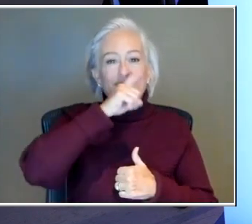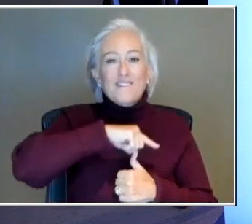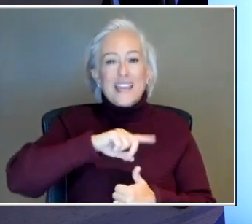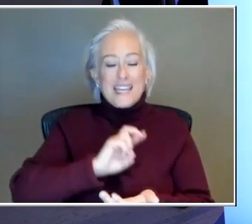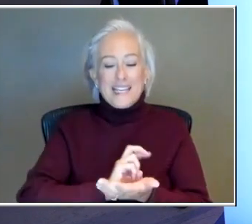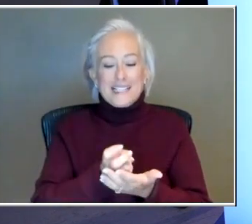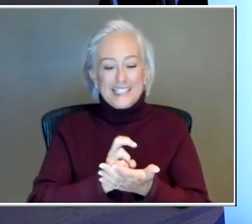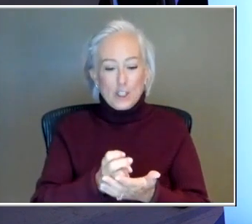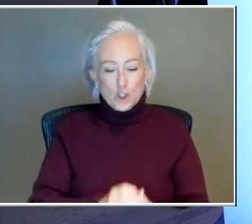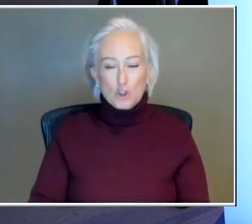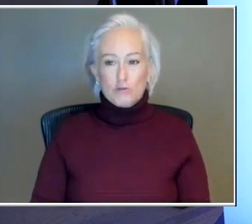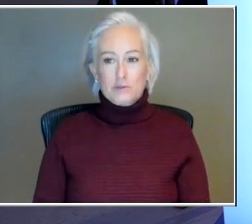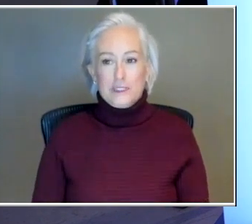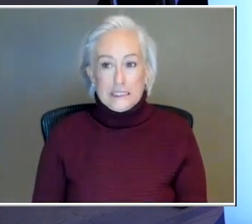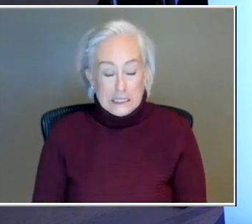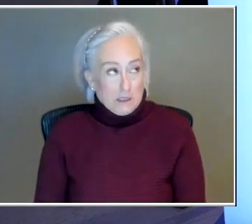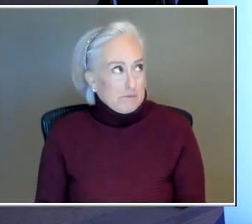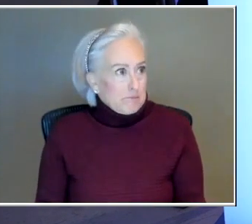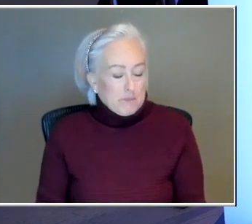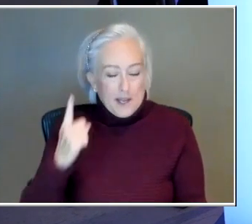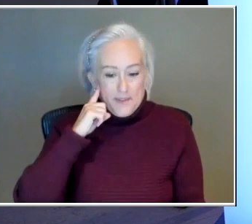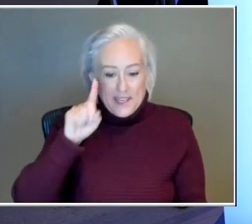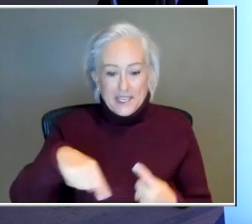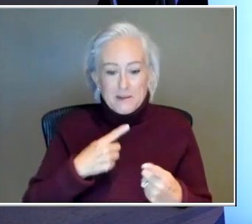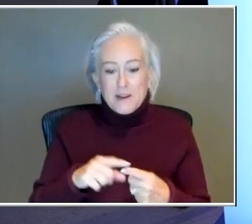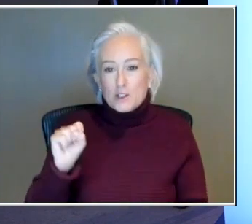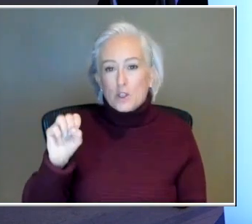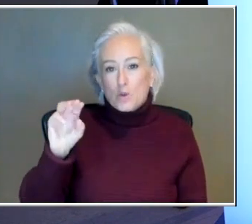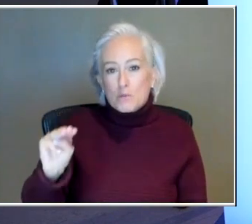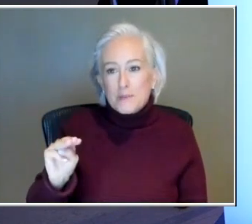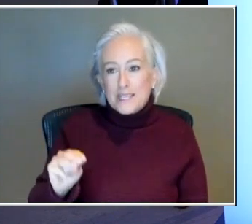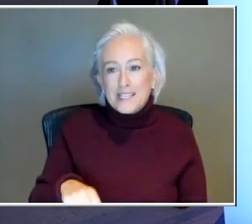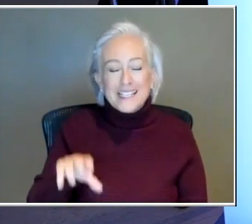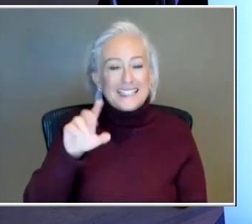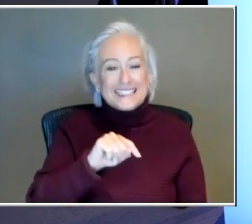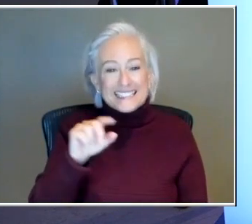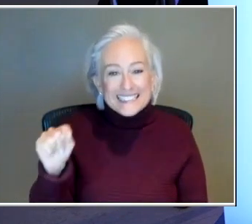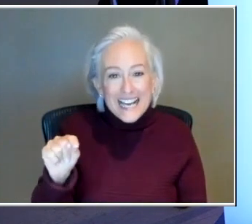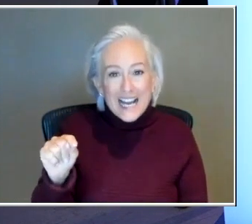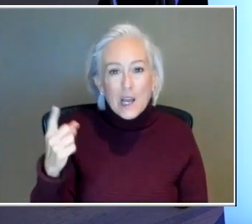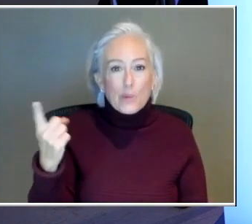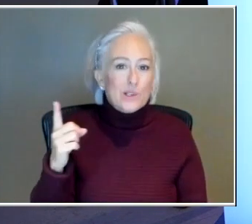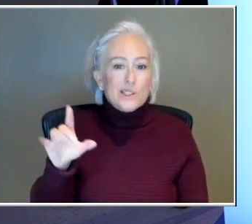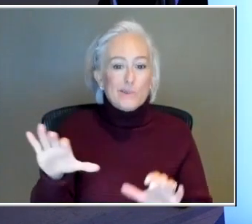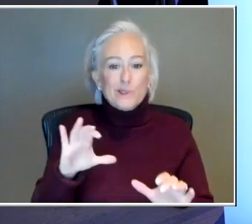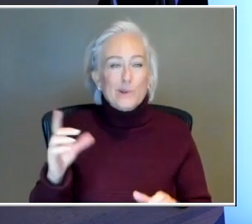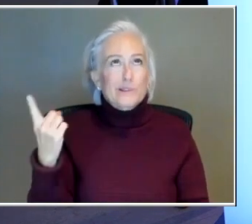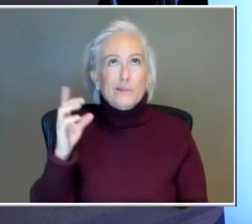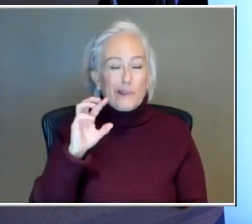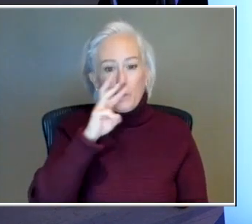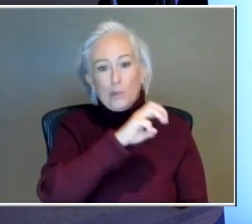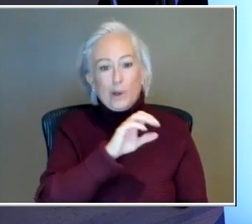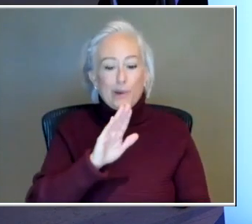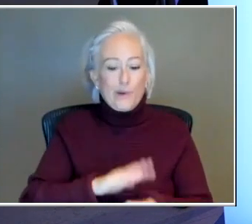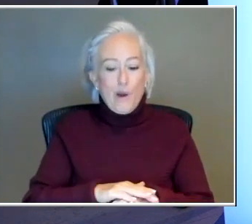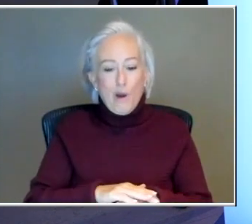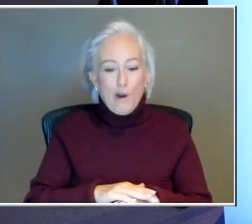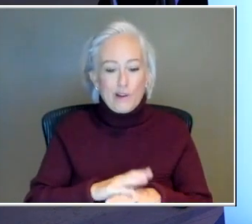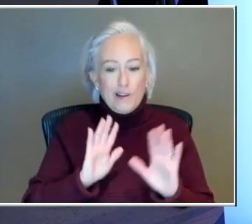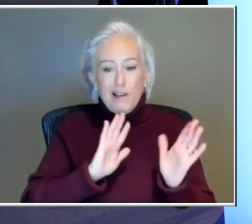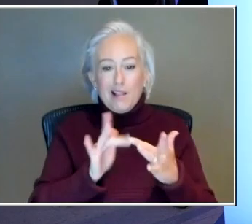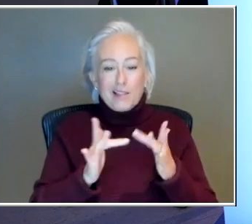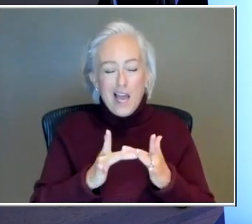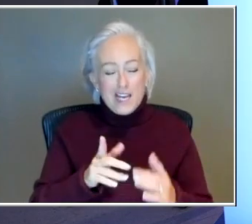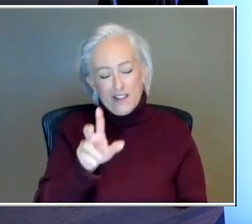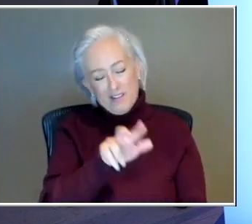And I say this because I'm thinking of like social media or TikTok or something where somebody's doing something weird online and people are trying to decipher, what is